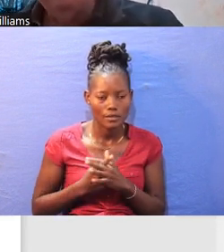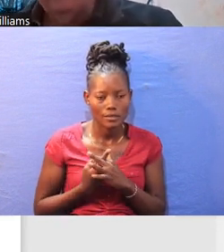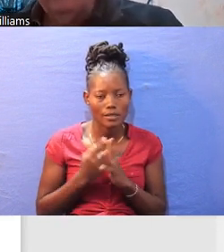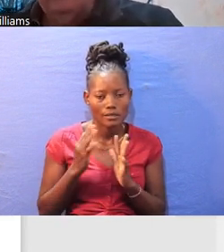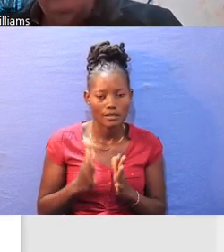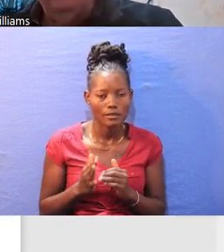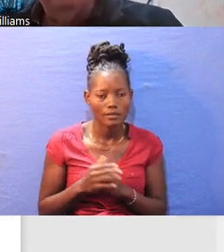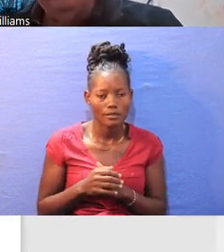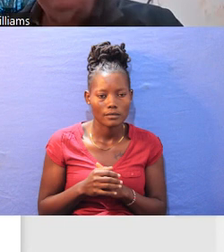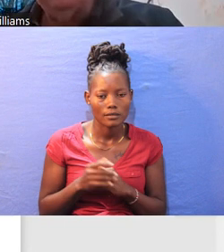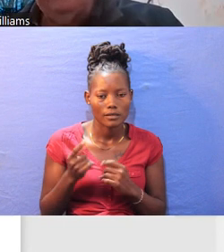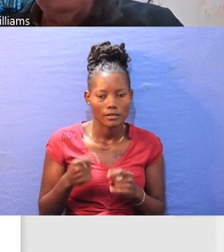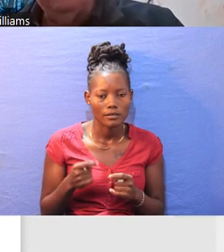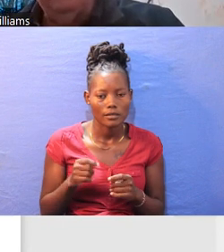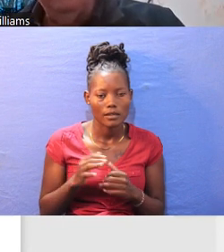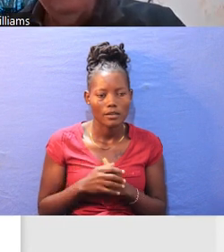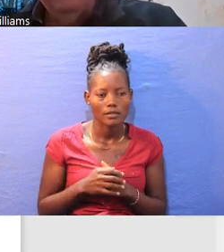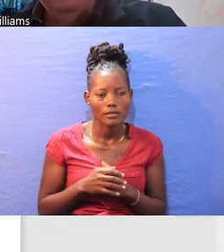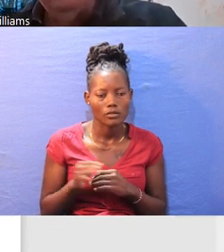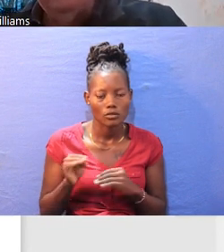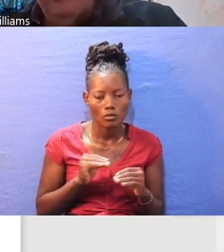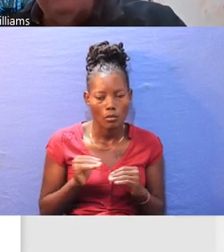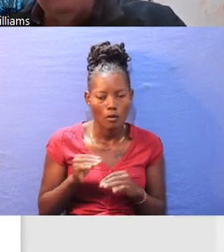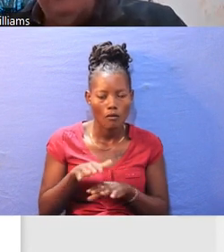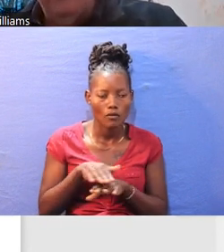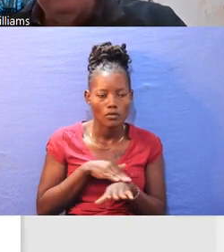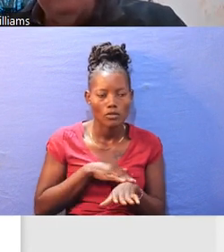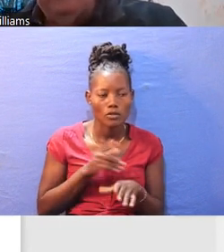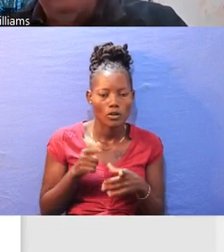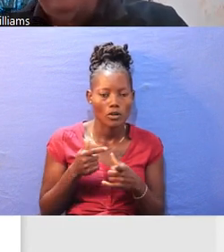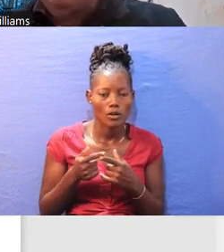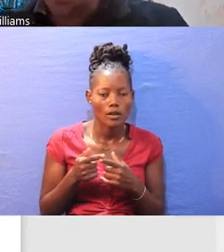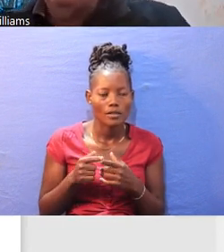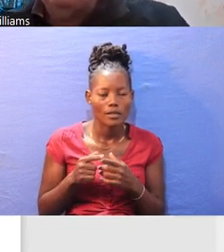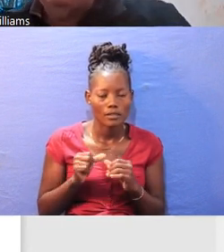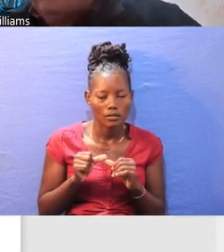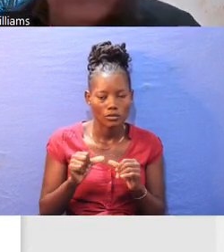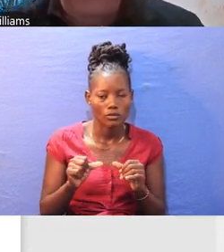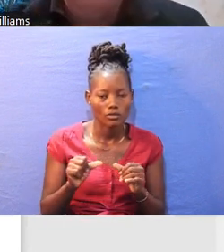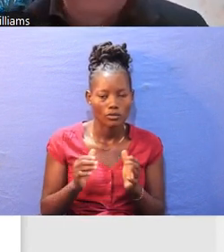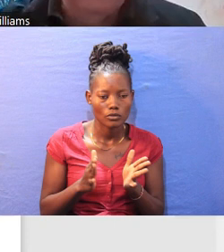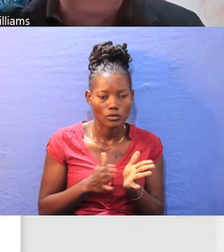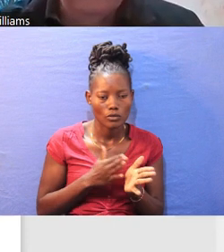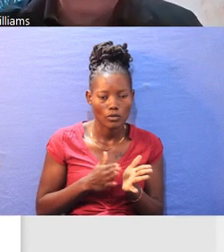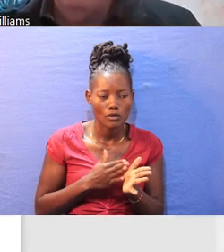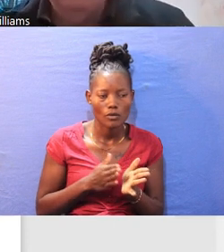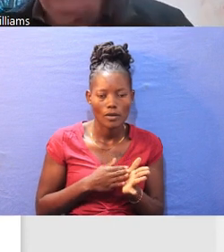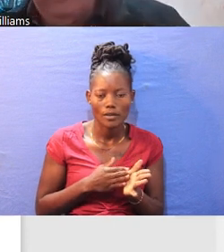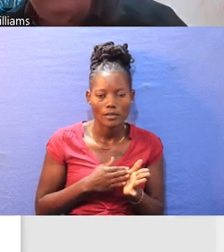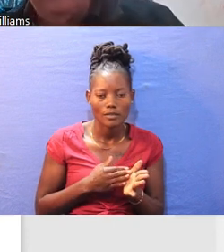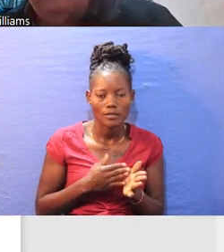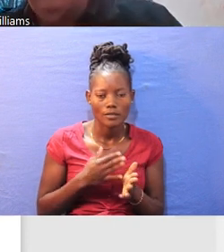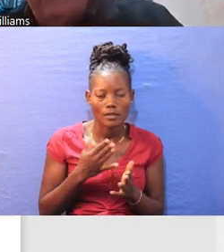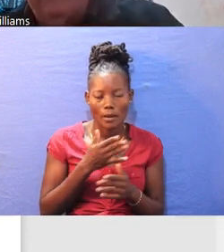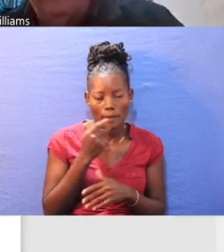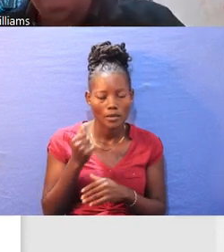speed. Beginners tend to jog real slow, and then when they get to the barrier, then they try to hit it hard. Well, it's too